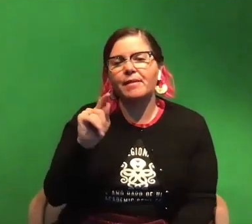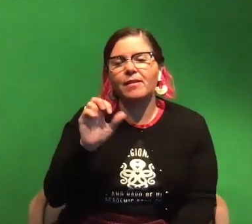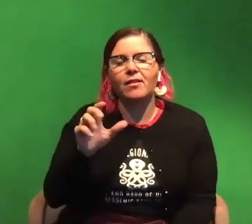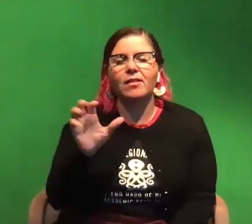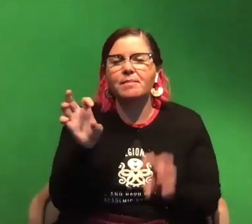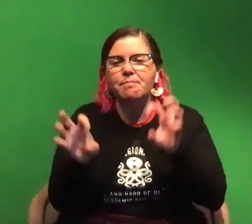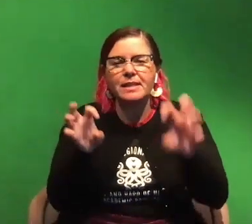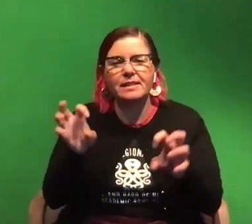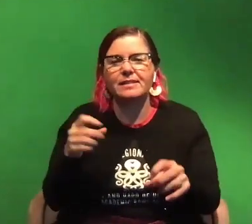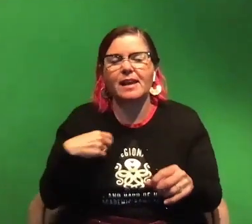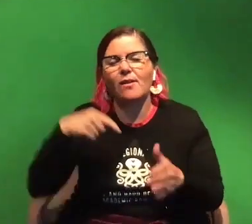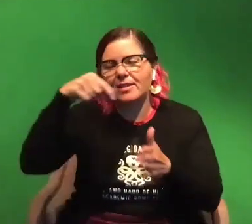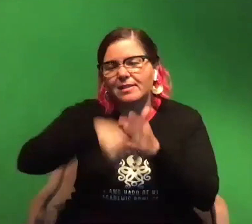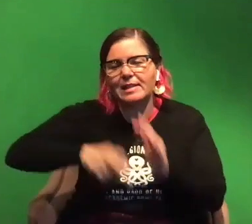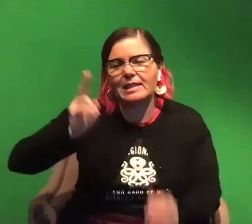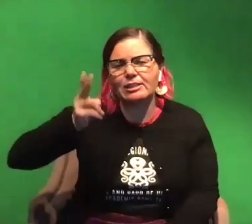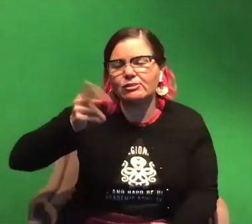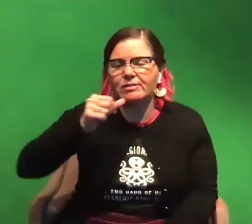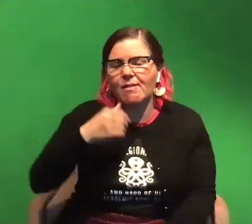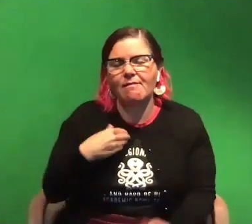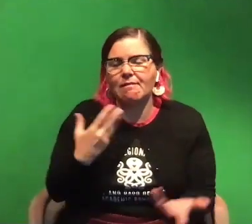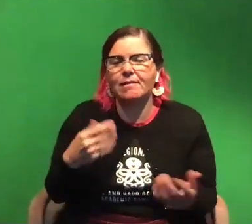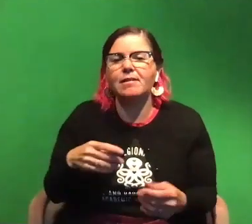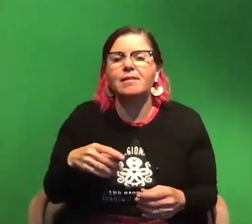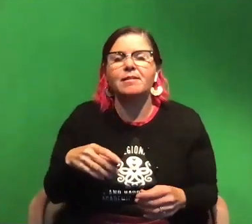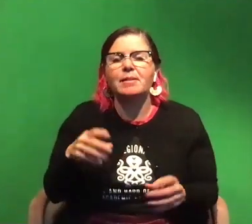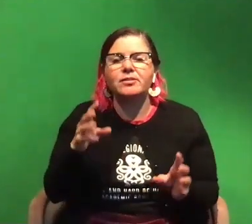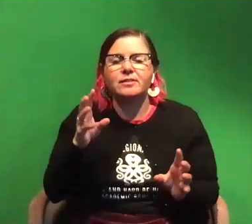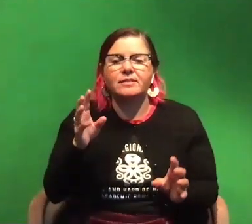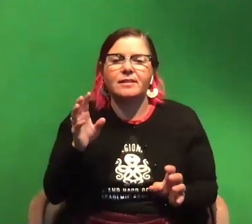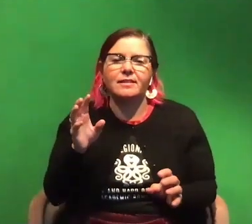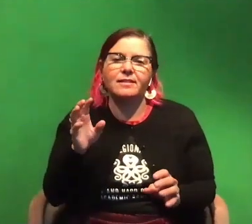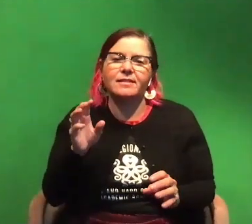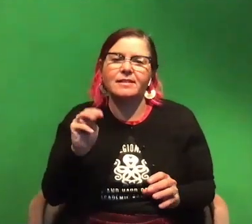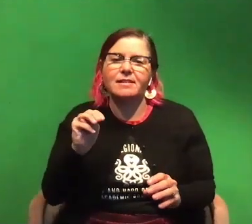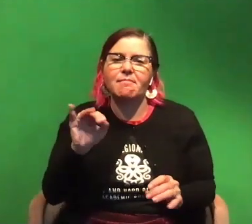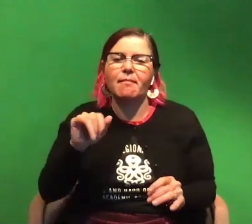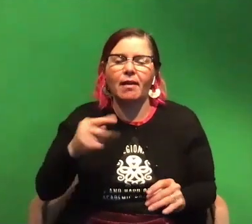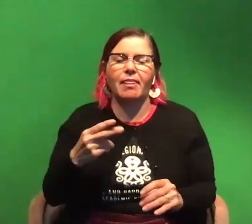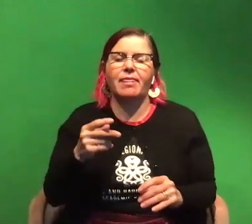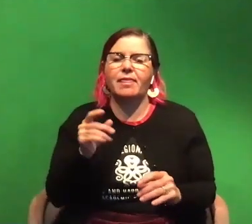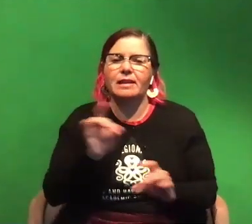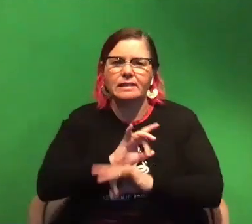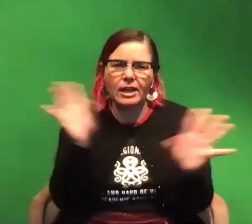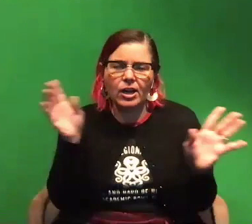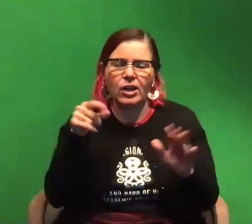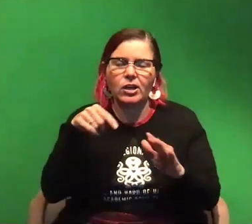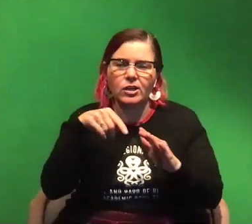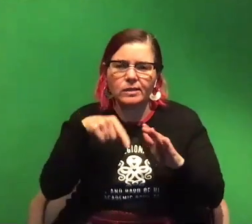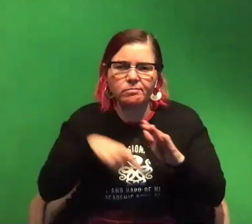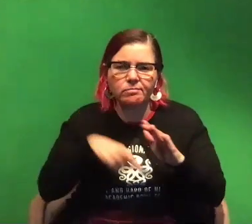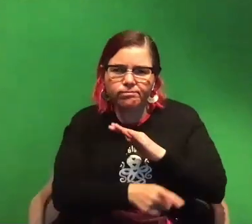Kraken that I can give you, but just generally, it's a mythical terror that lurks deep below the ocean surfaces